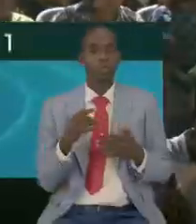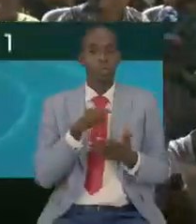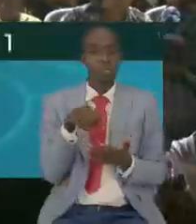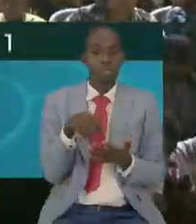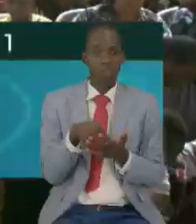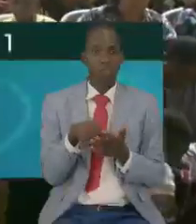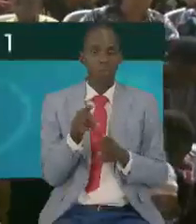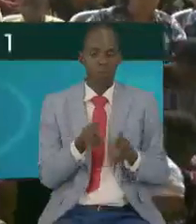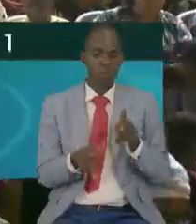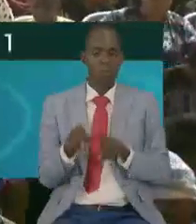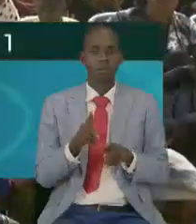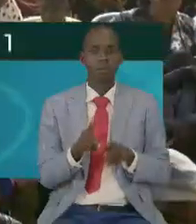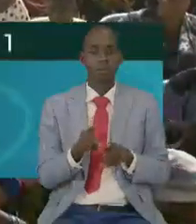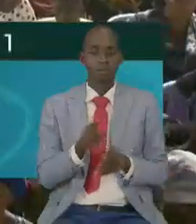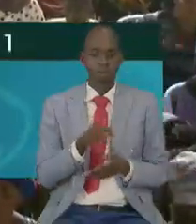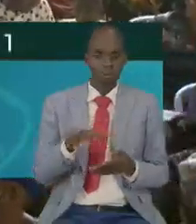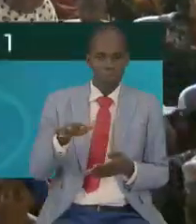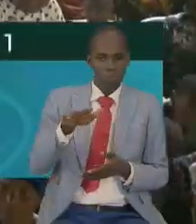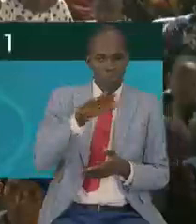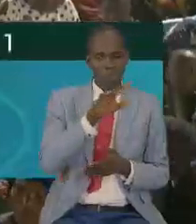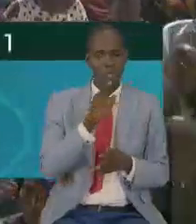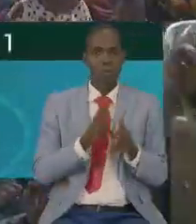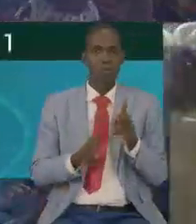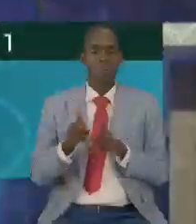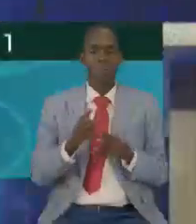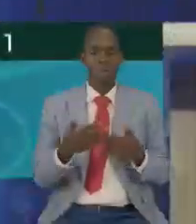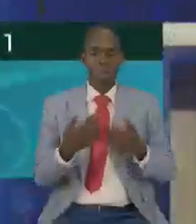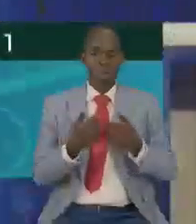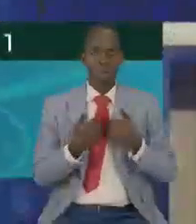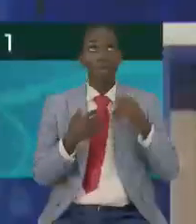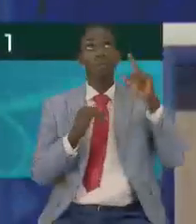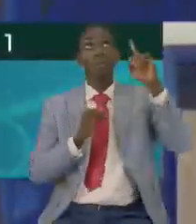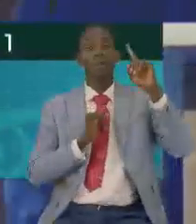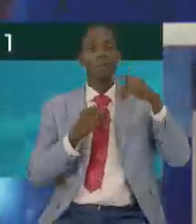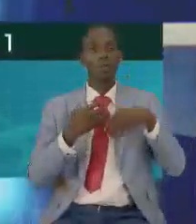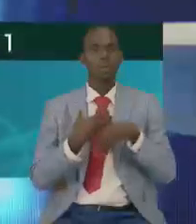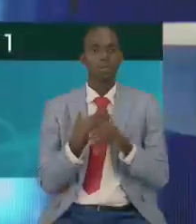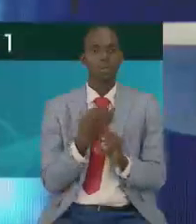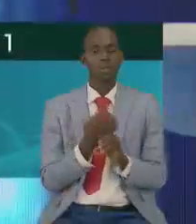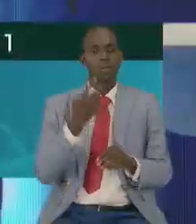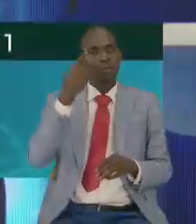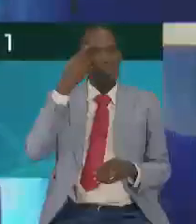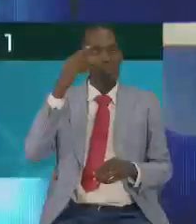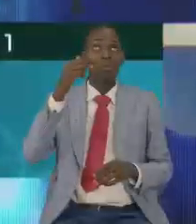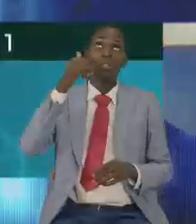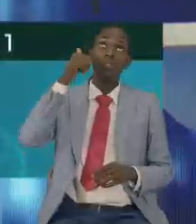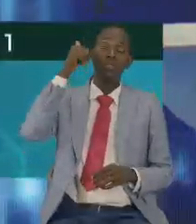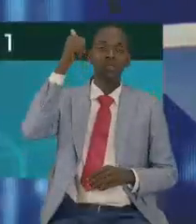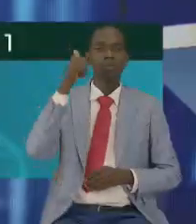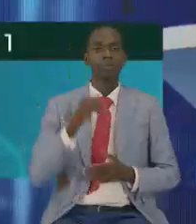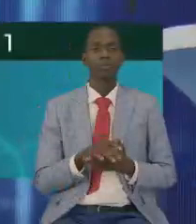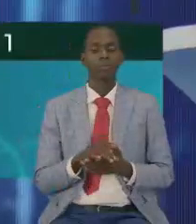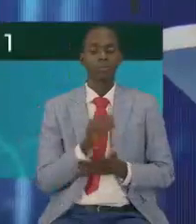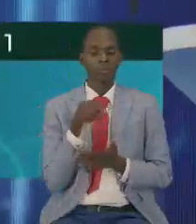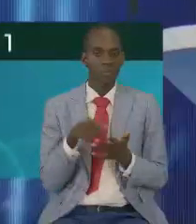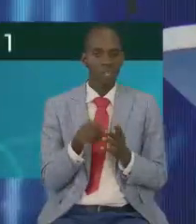These people have I formed for myself. These people, they'll not be for Satan,